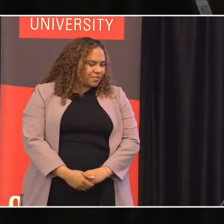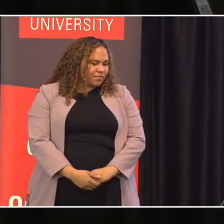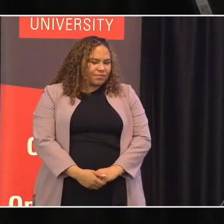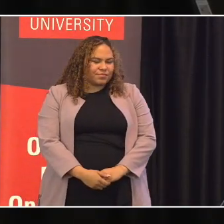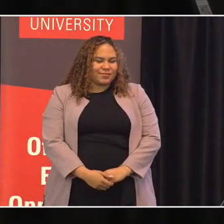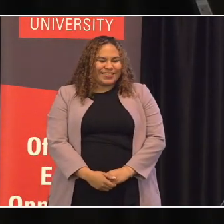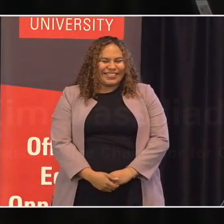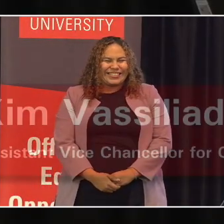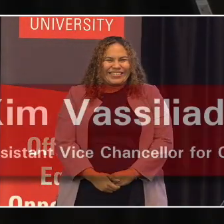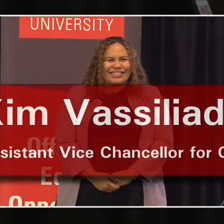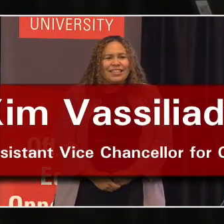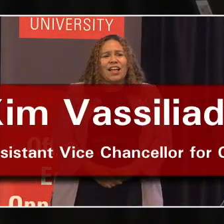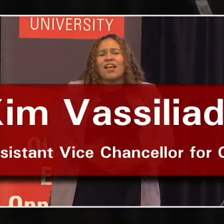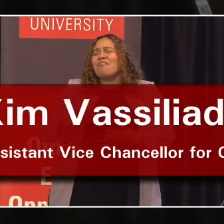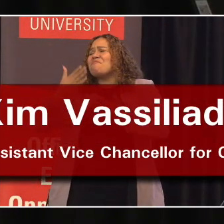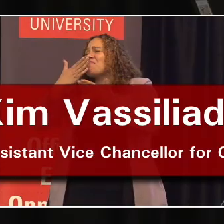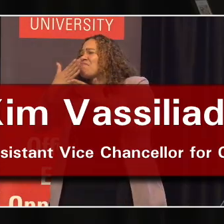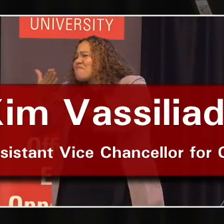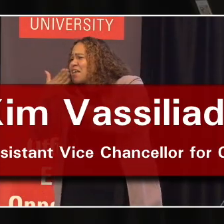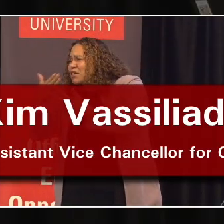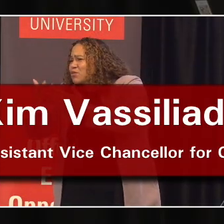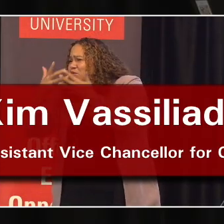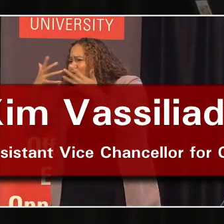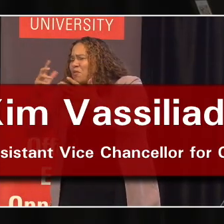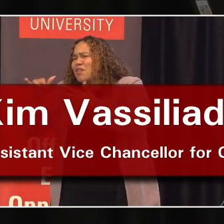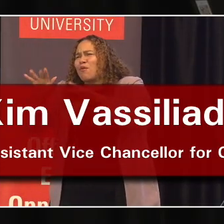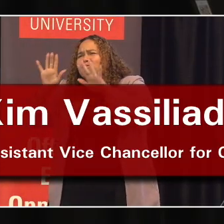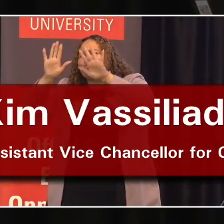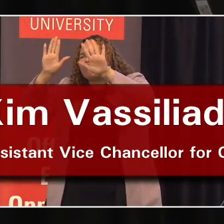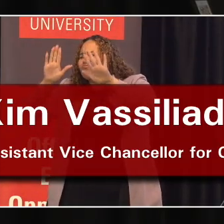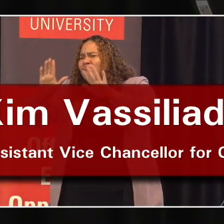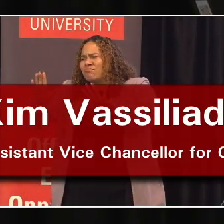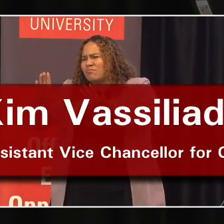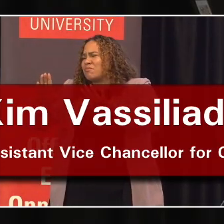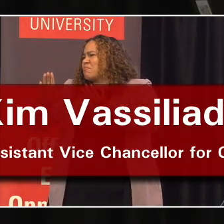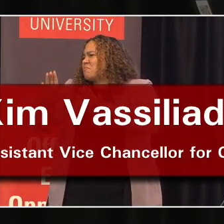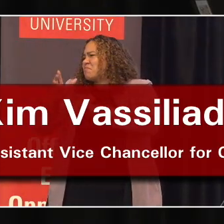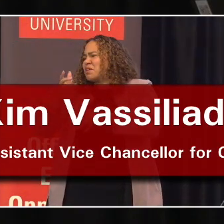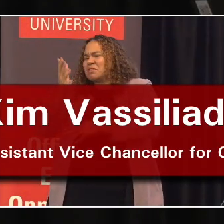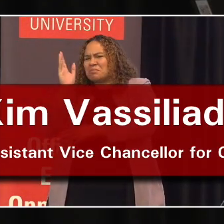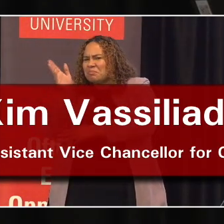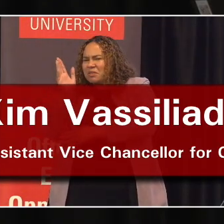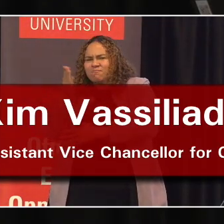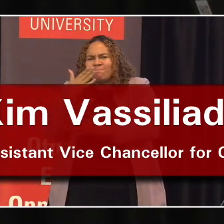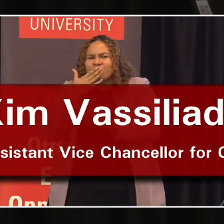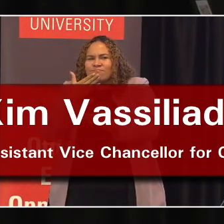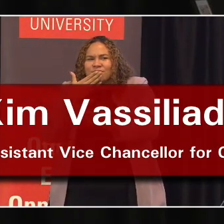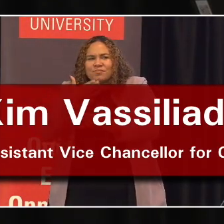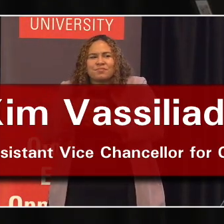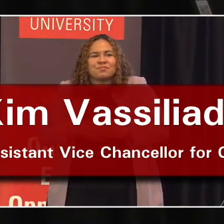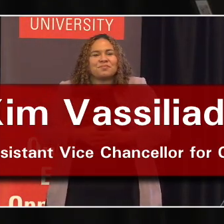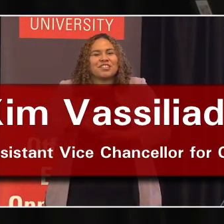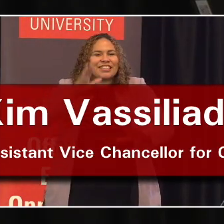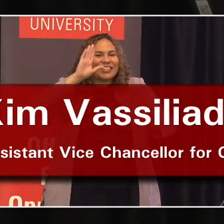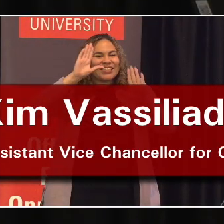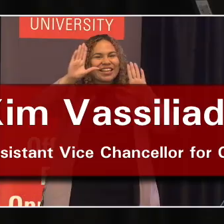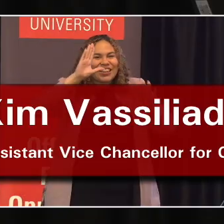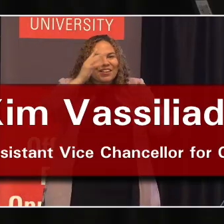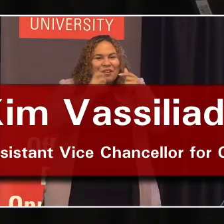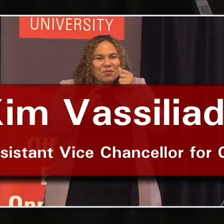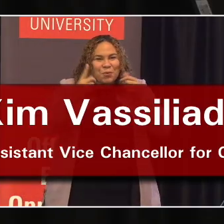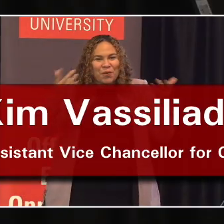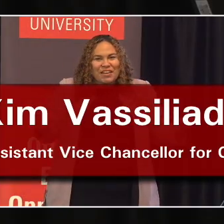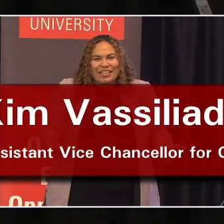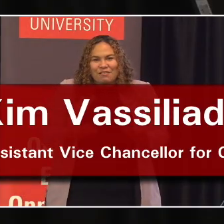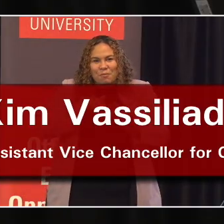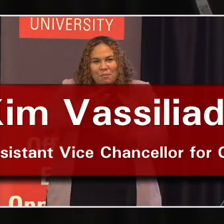Thank you so much, Dr. Detler. That was a fantastic presentation. Well, hello everyone here in person and